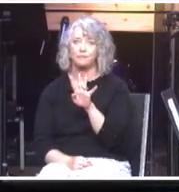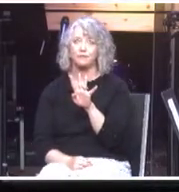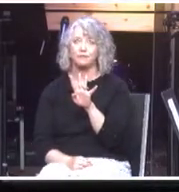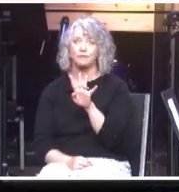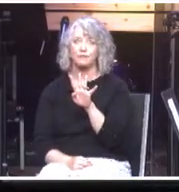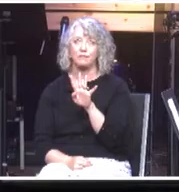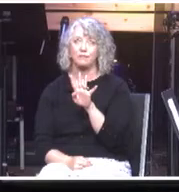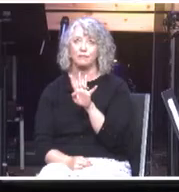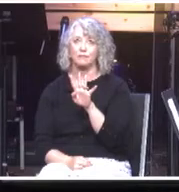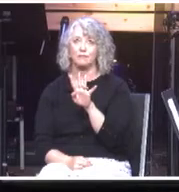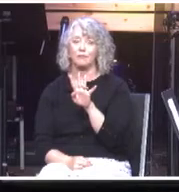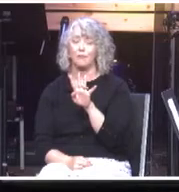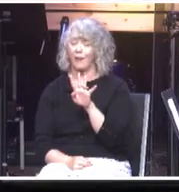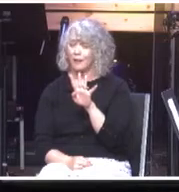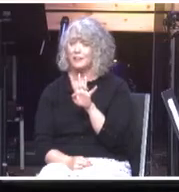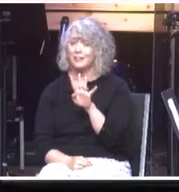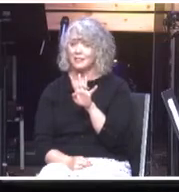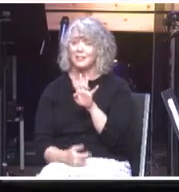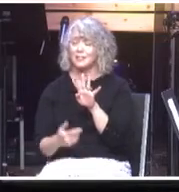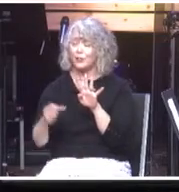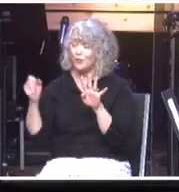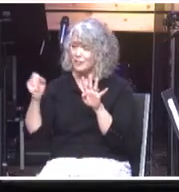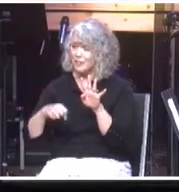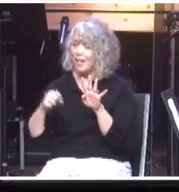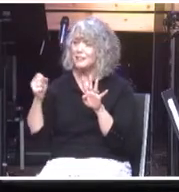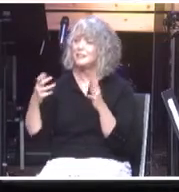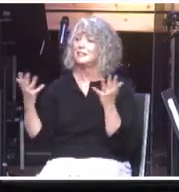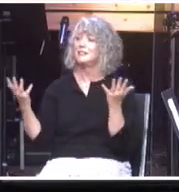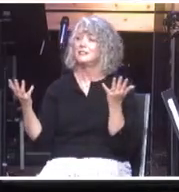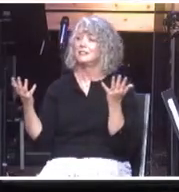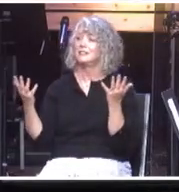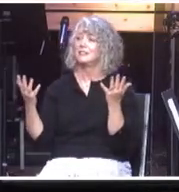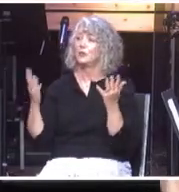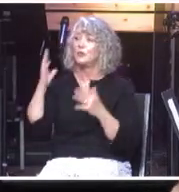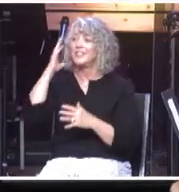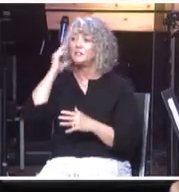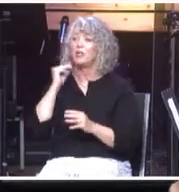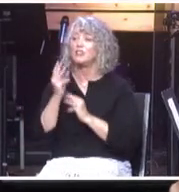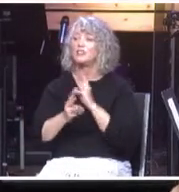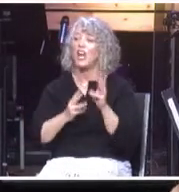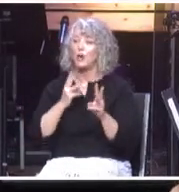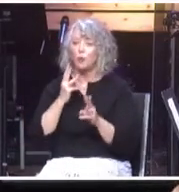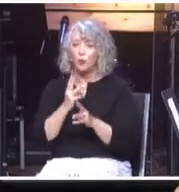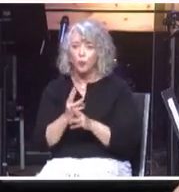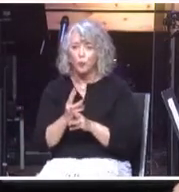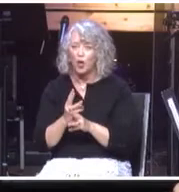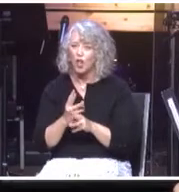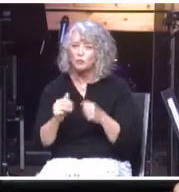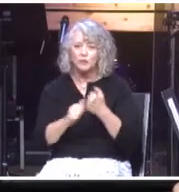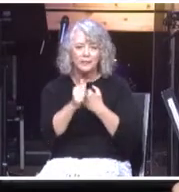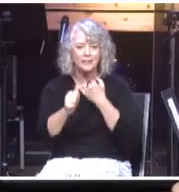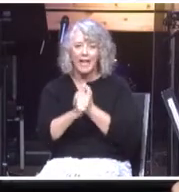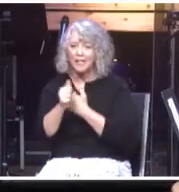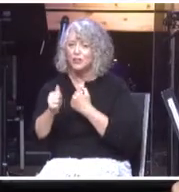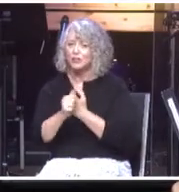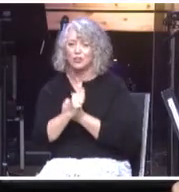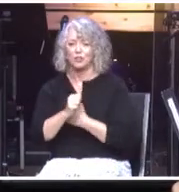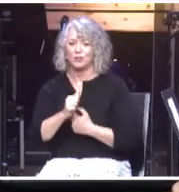So we find ourselves living in a world fraught with all kinds of threats to our